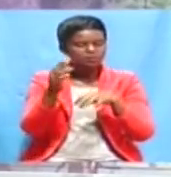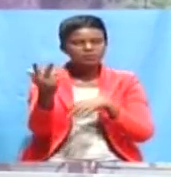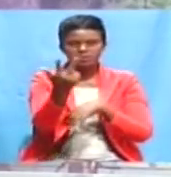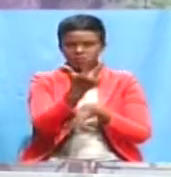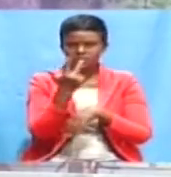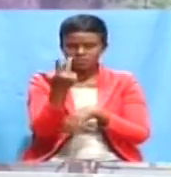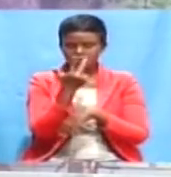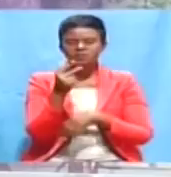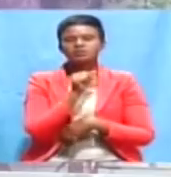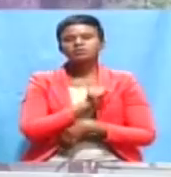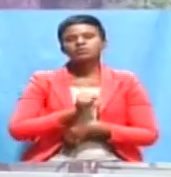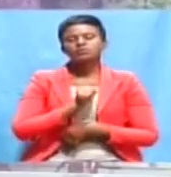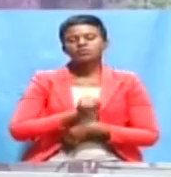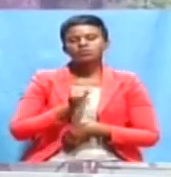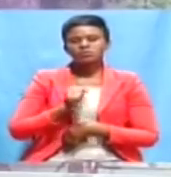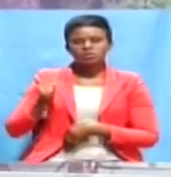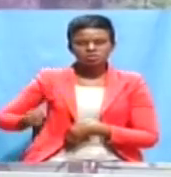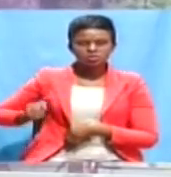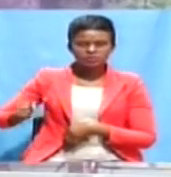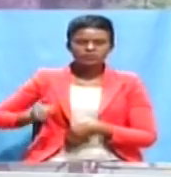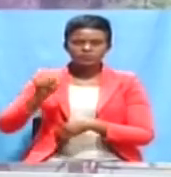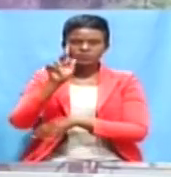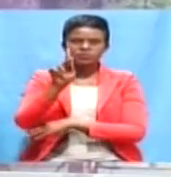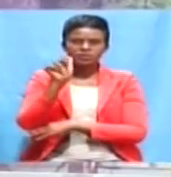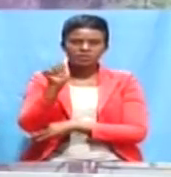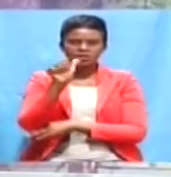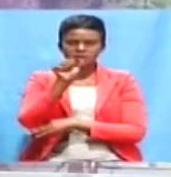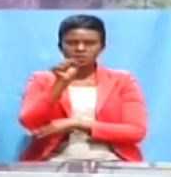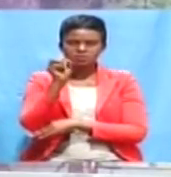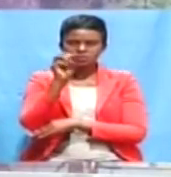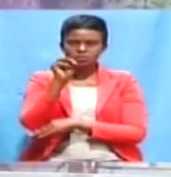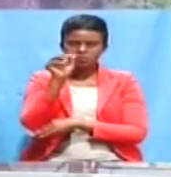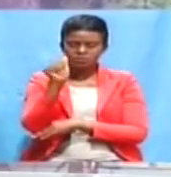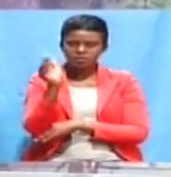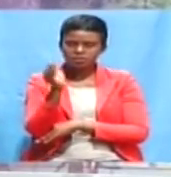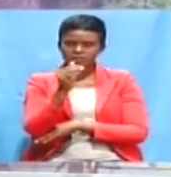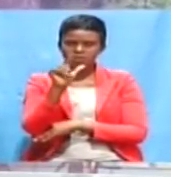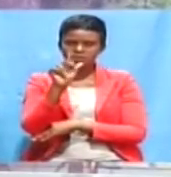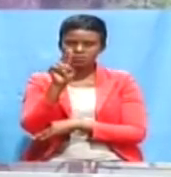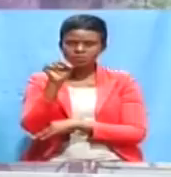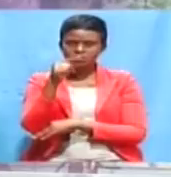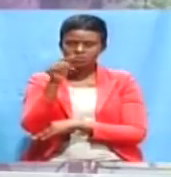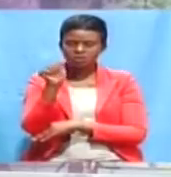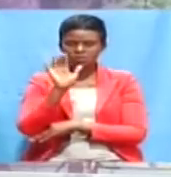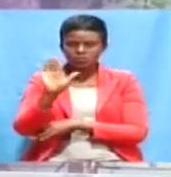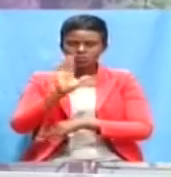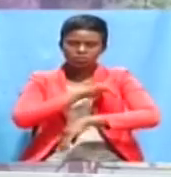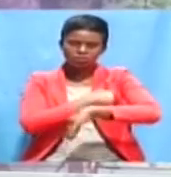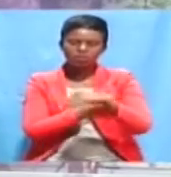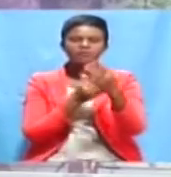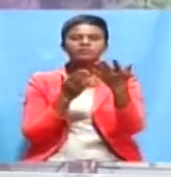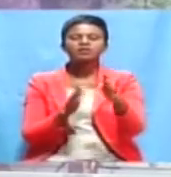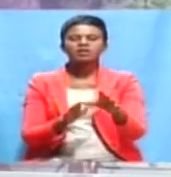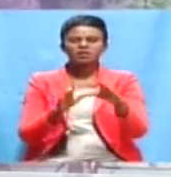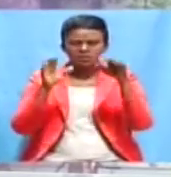of condolences to Chief Kasoma Lunga of Lunga District in Wapula Province following the death of his wife. President Edgar Lungu